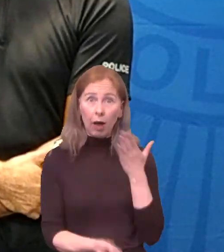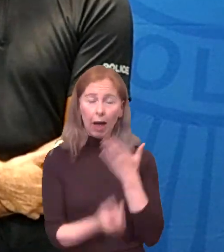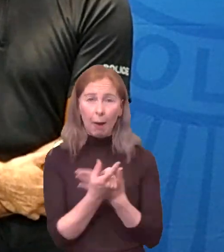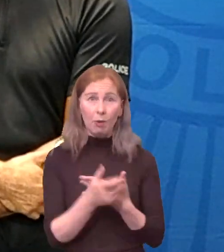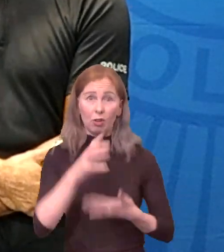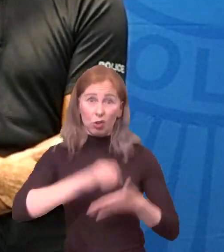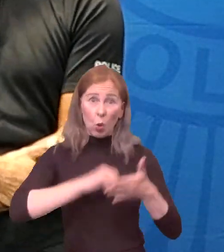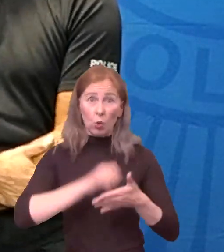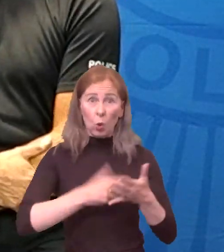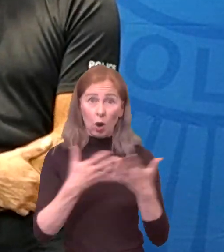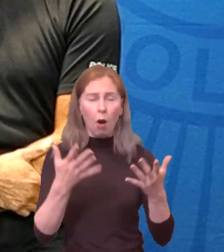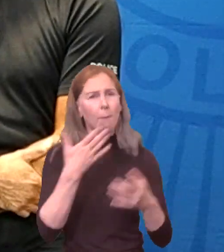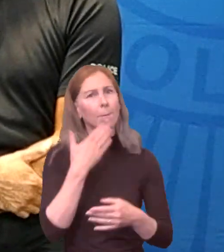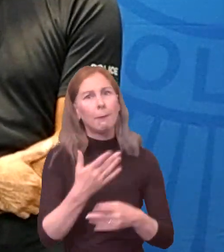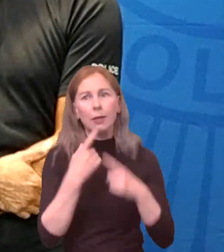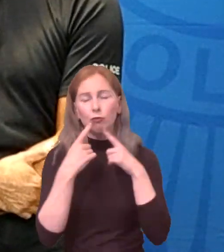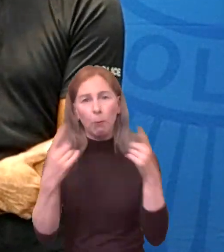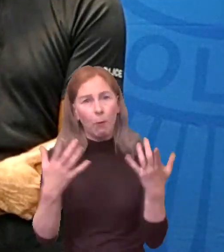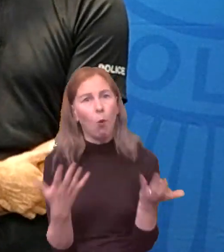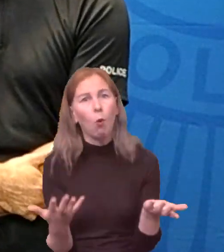it. Please report suspicious